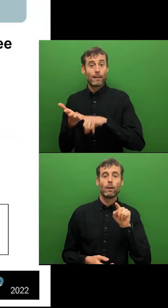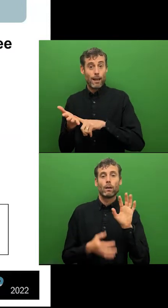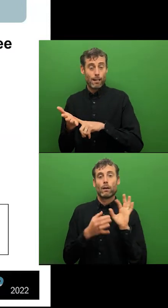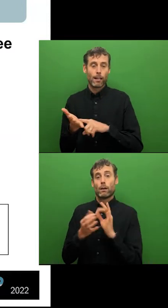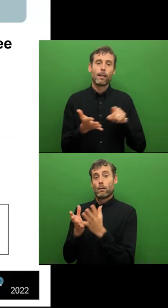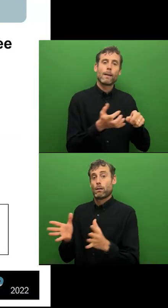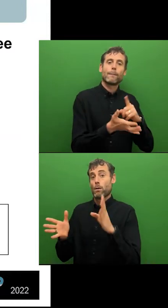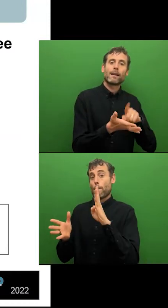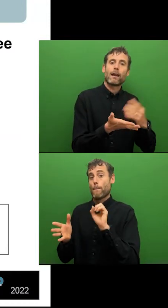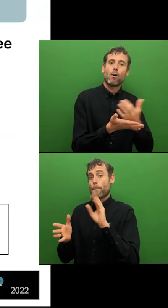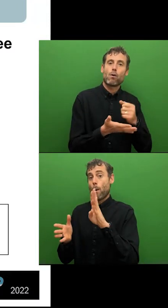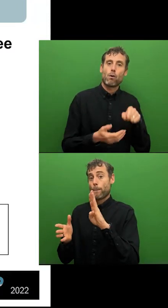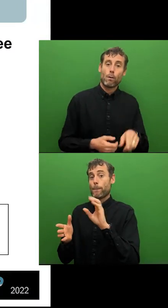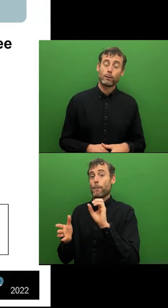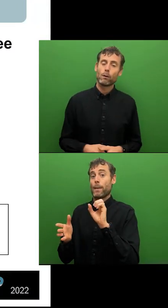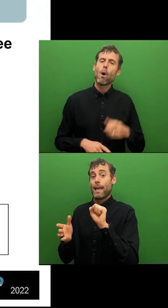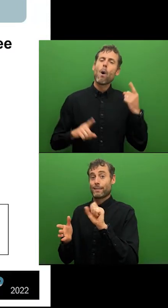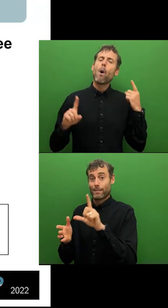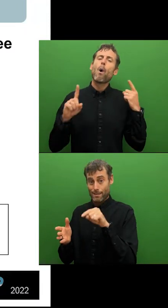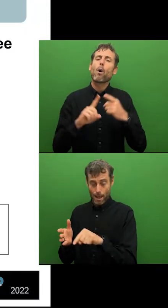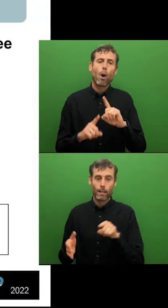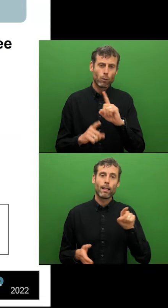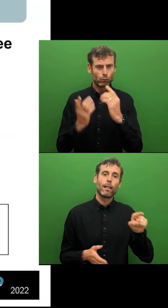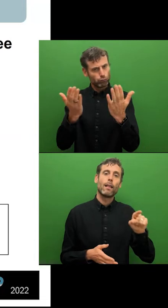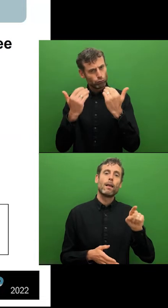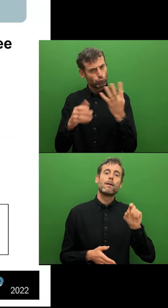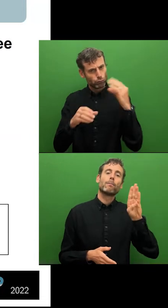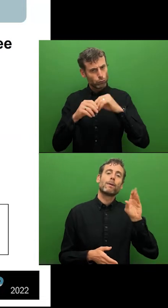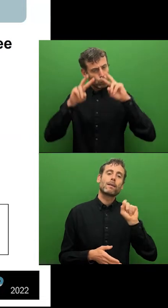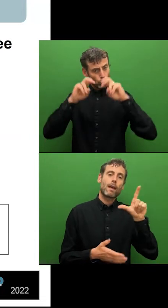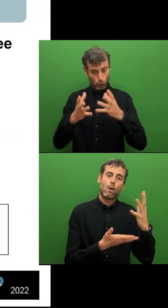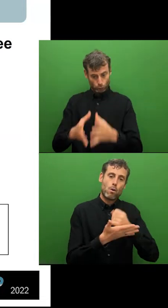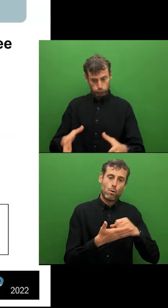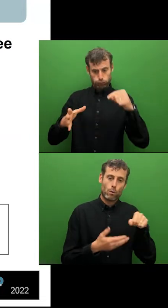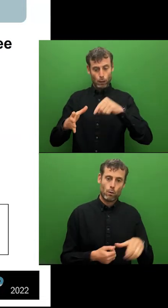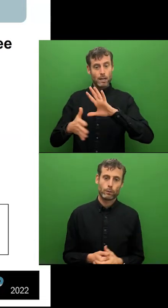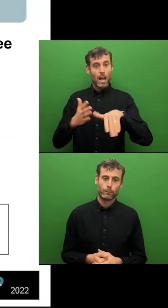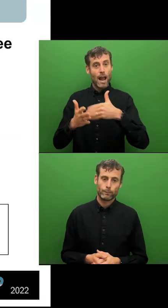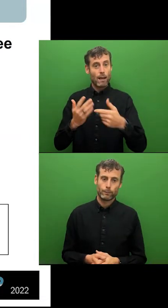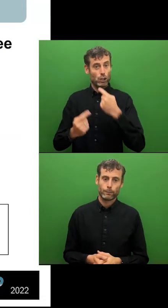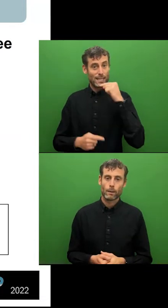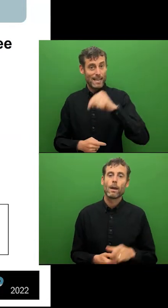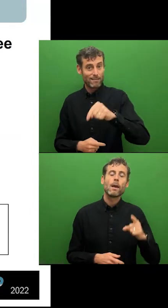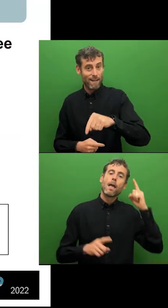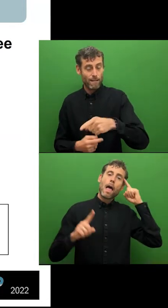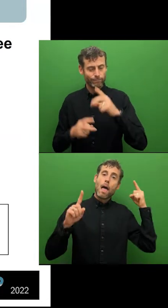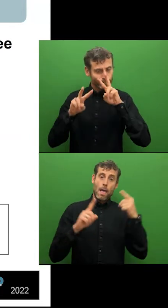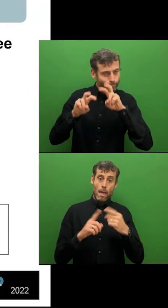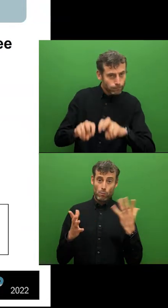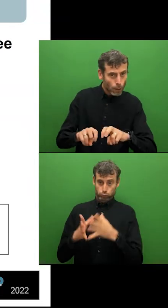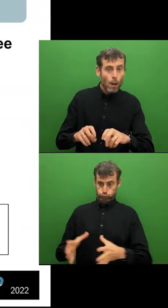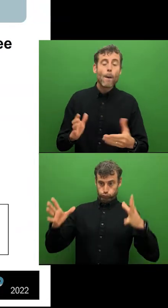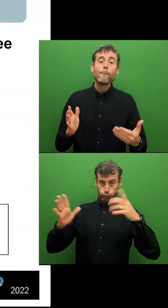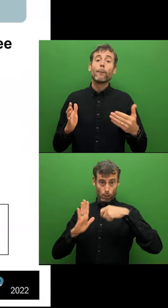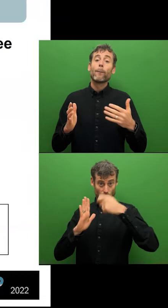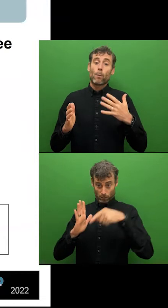corpus. The goal of these challenges is to encourage researchers to work on large-scale sign language data, but to